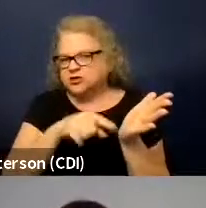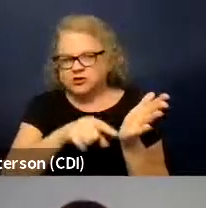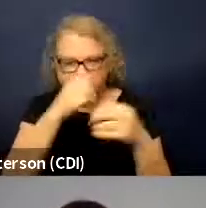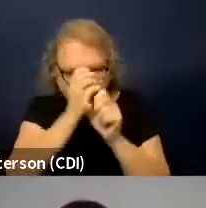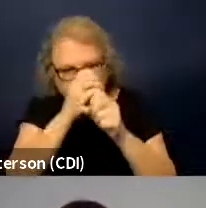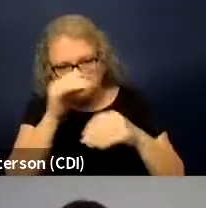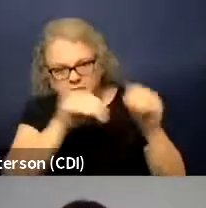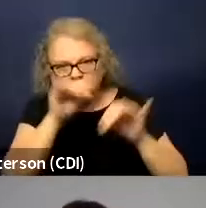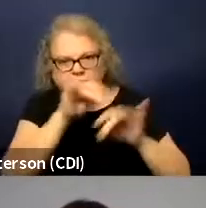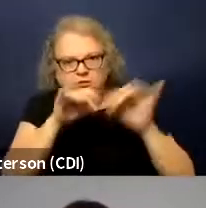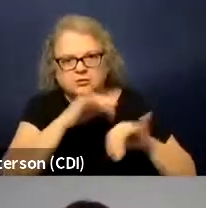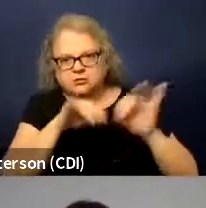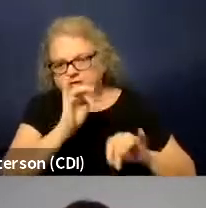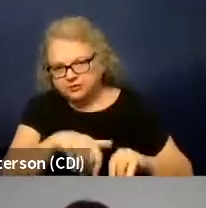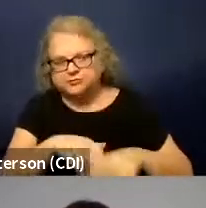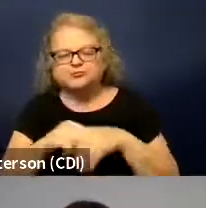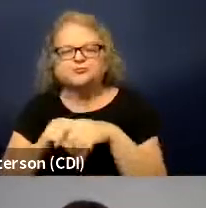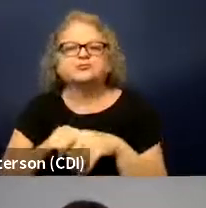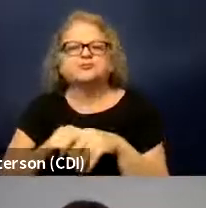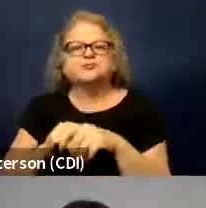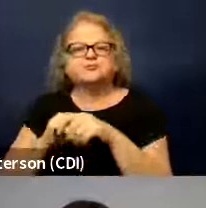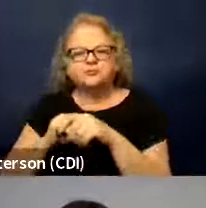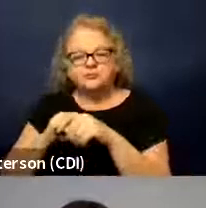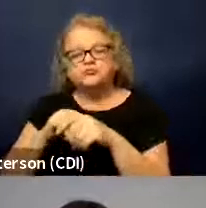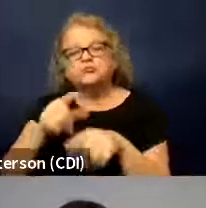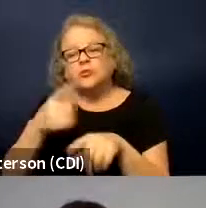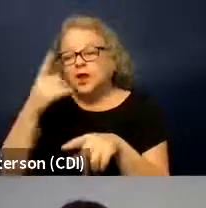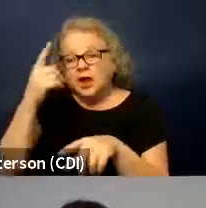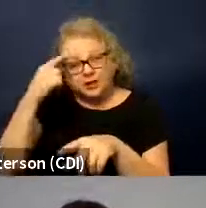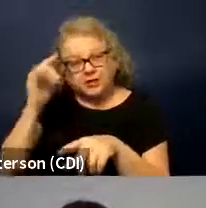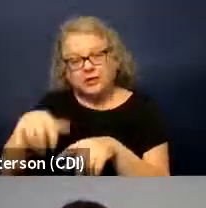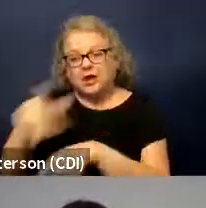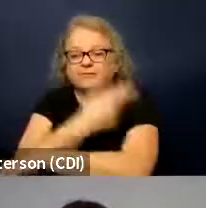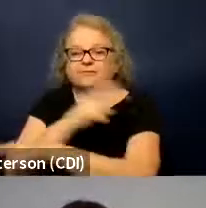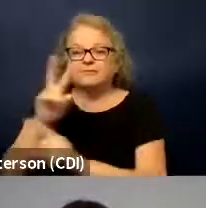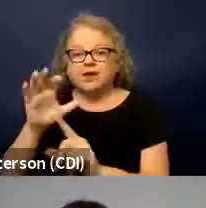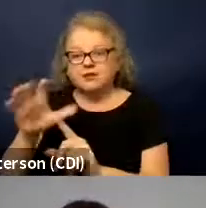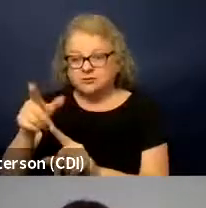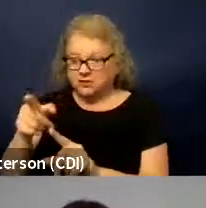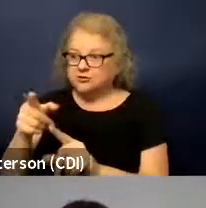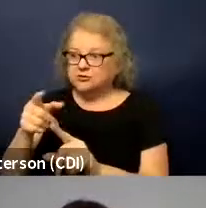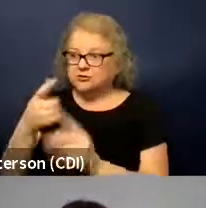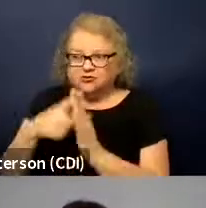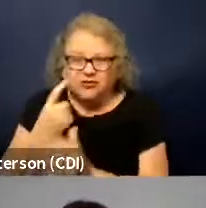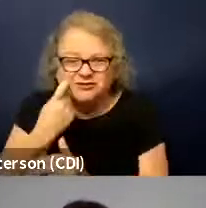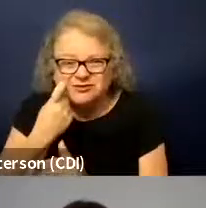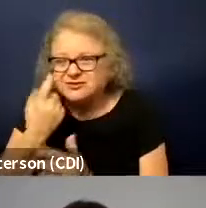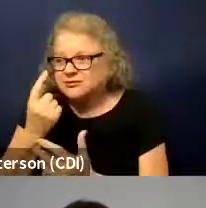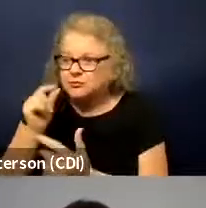2003 with severe acute respiratory syndrome, the